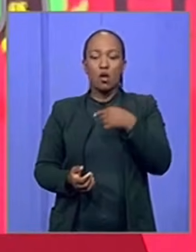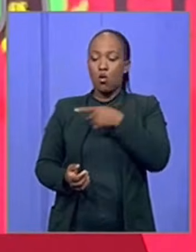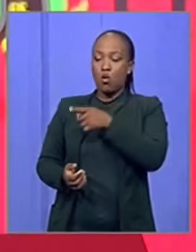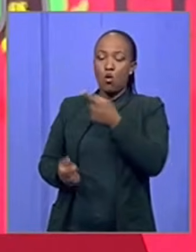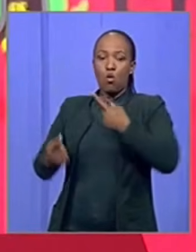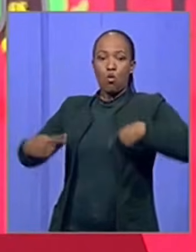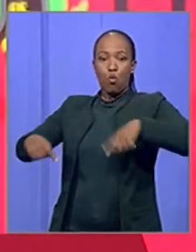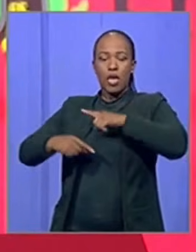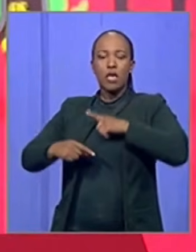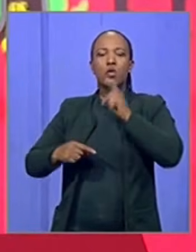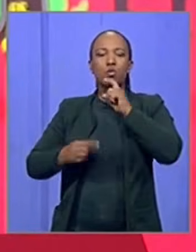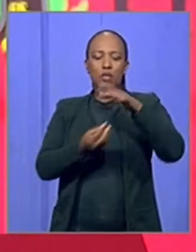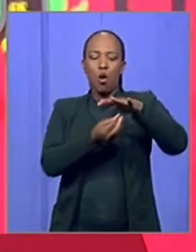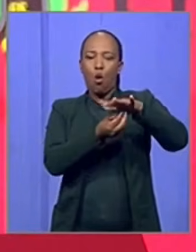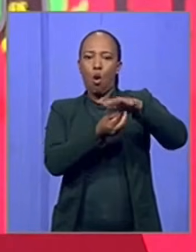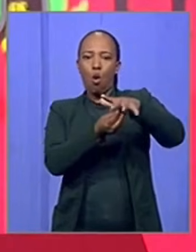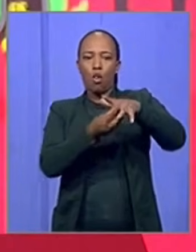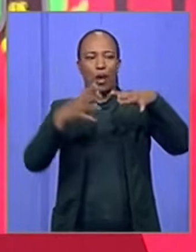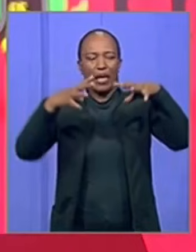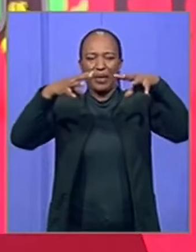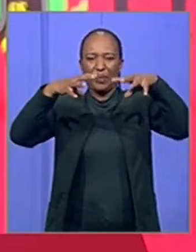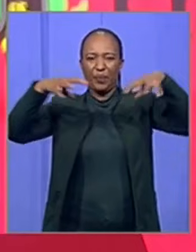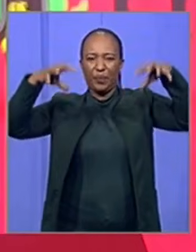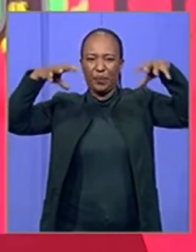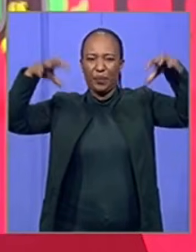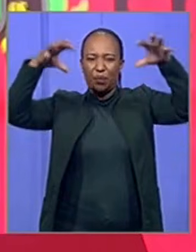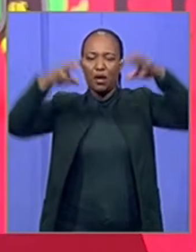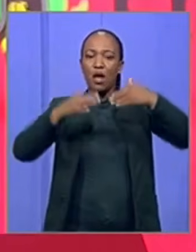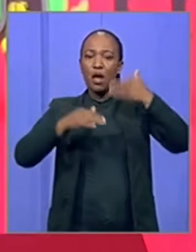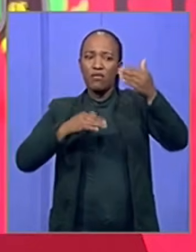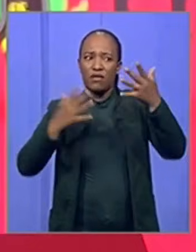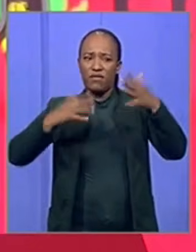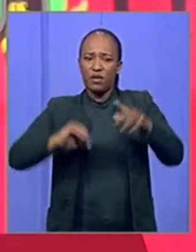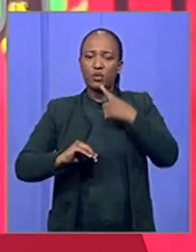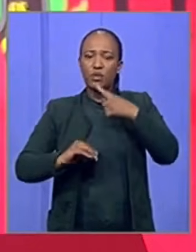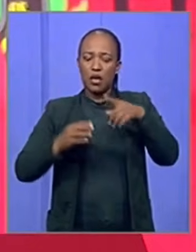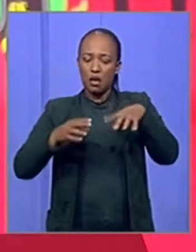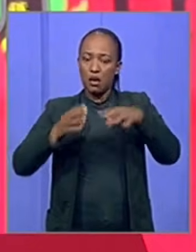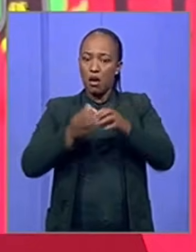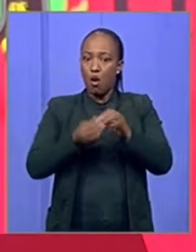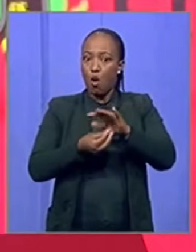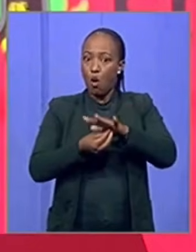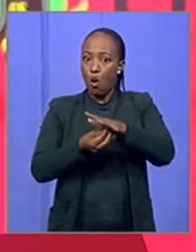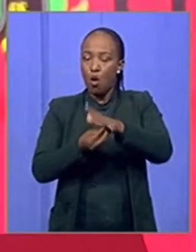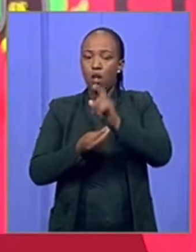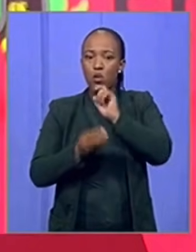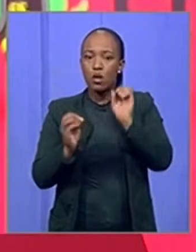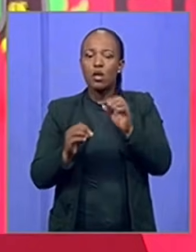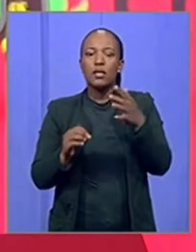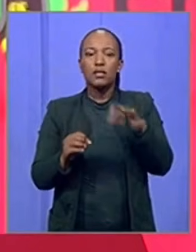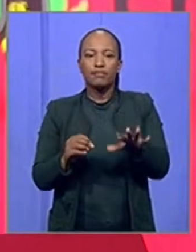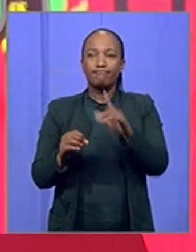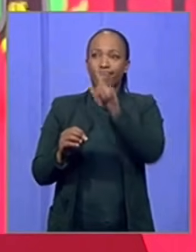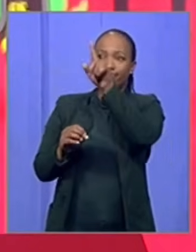it's polluting. After saying do not use coal, is polluting, they say to us, bring that coal